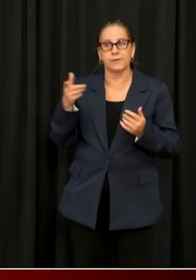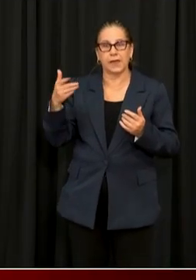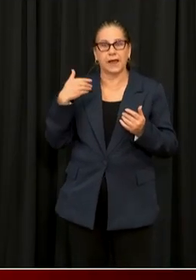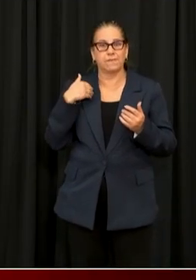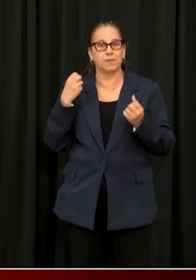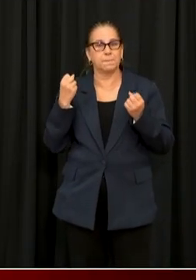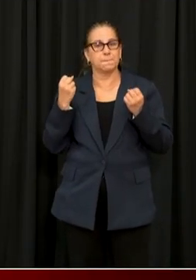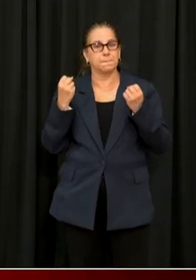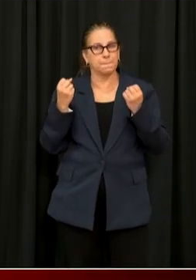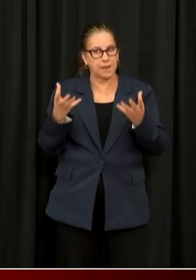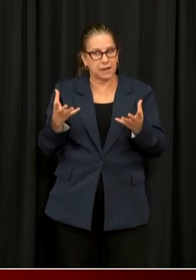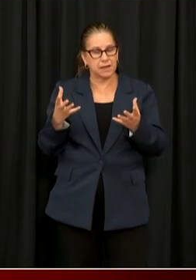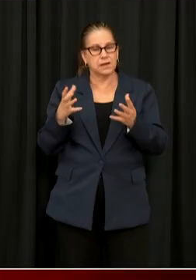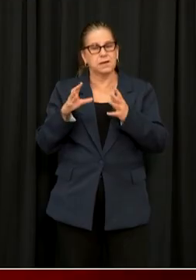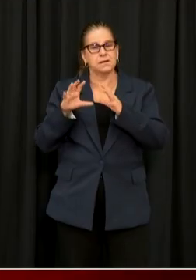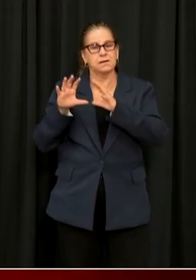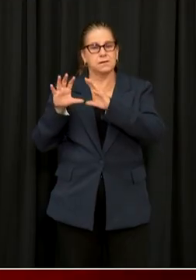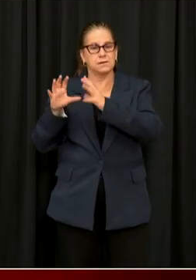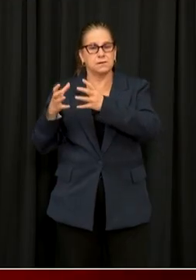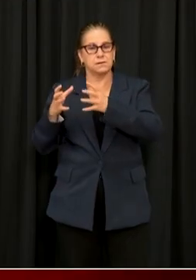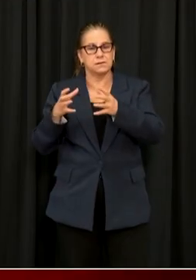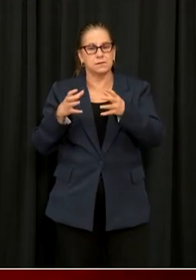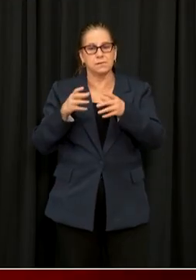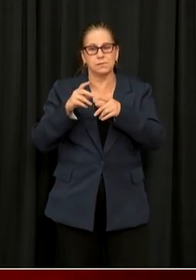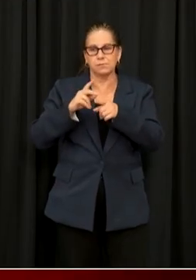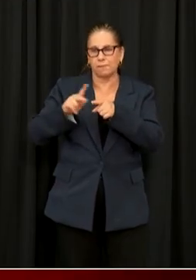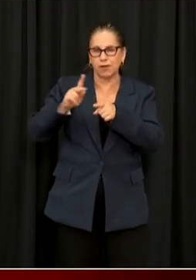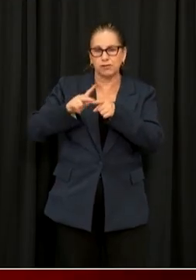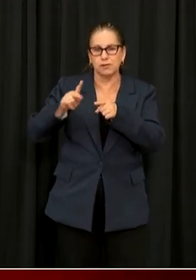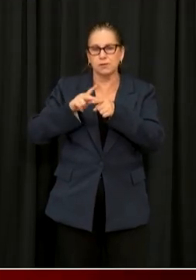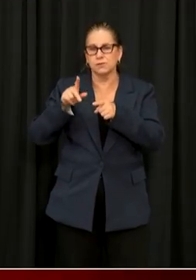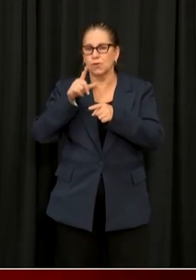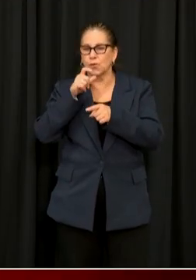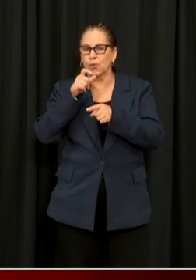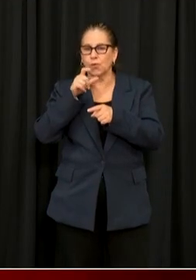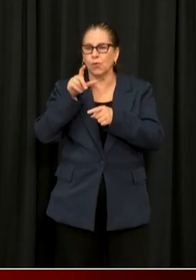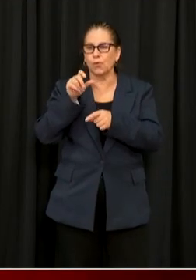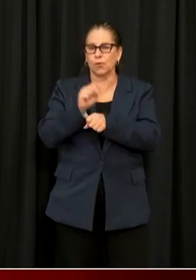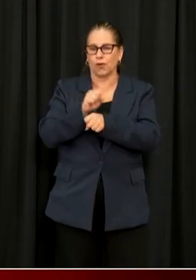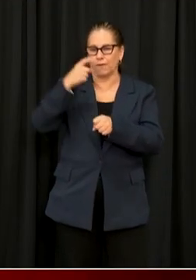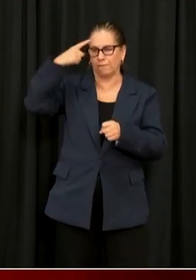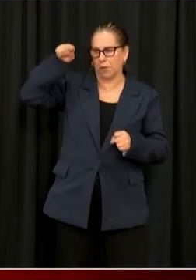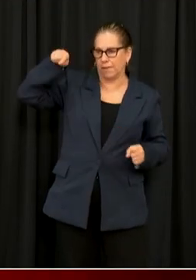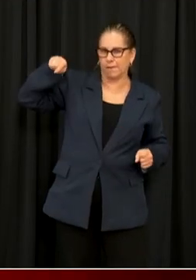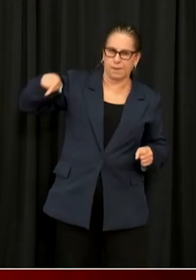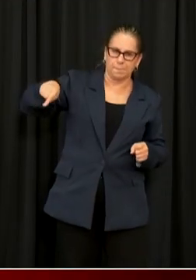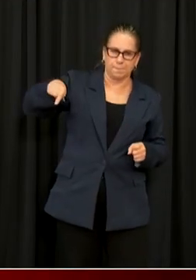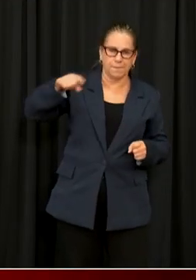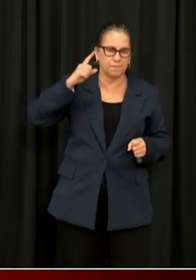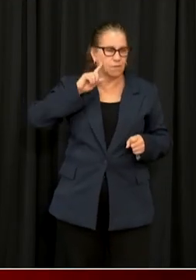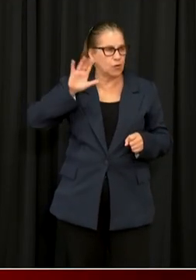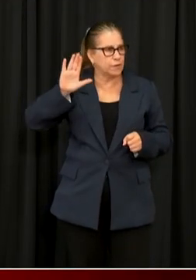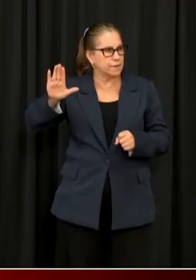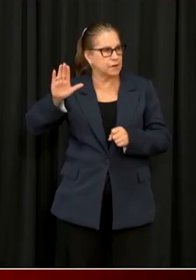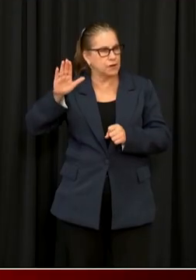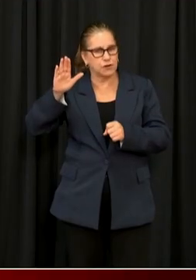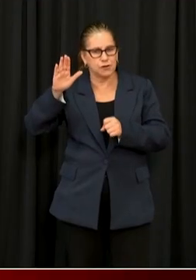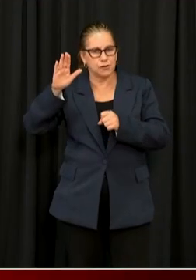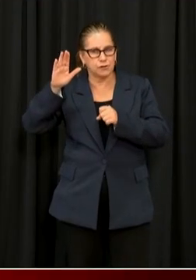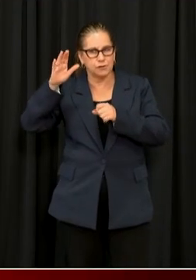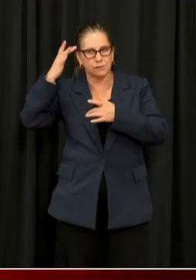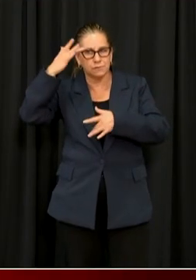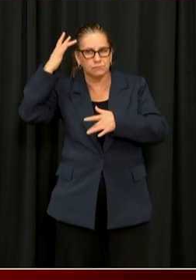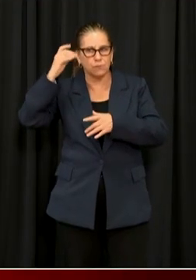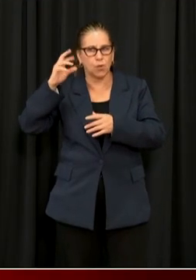professionals in infectious disease that work for them, and I'm sure they're consulting them. We have also not